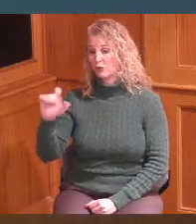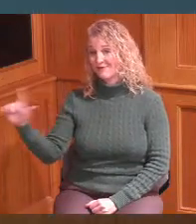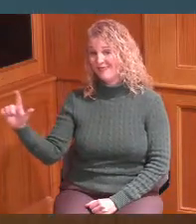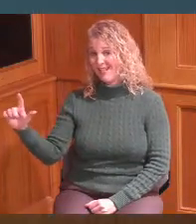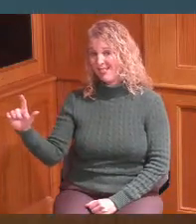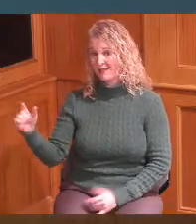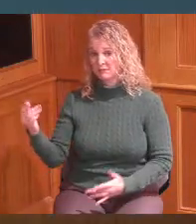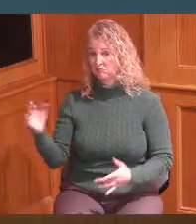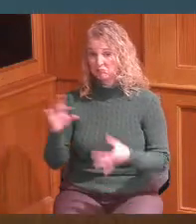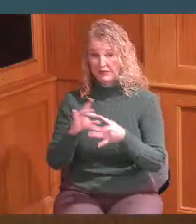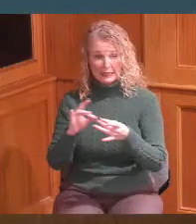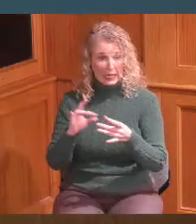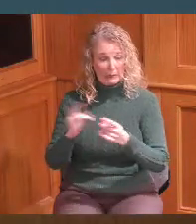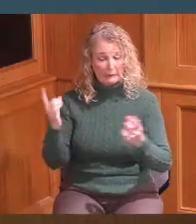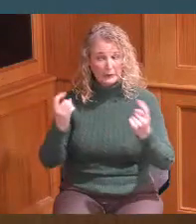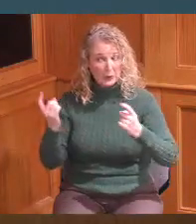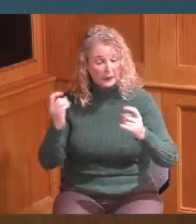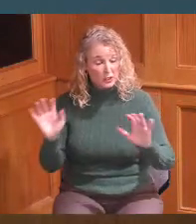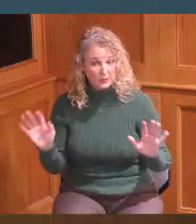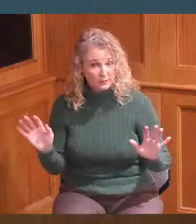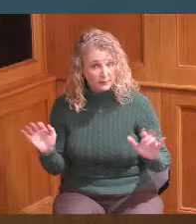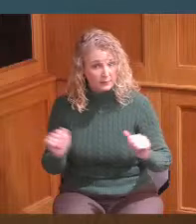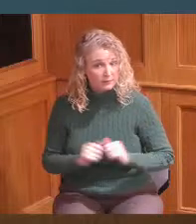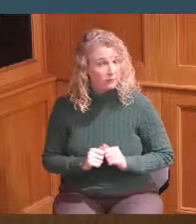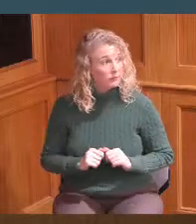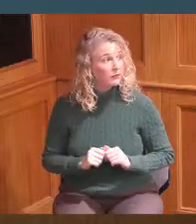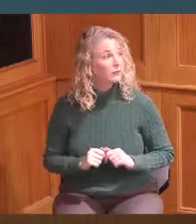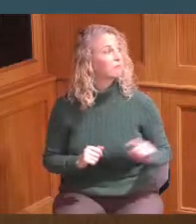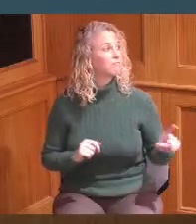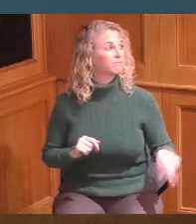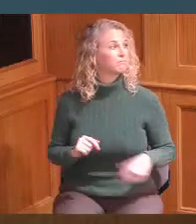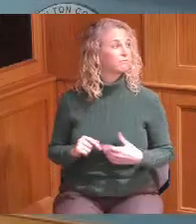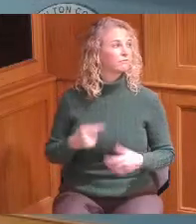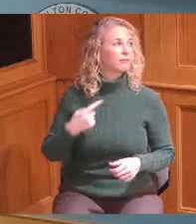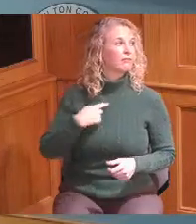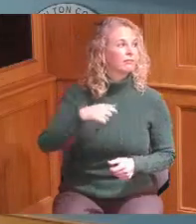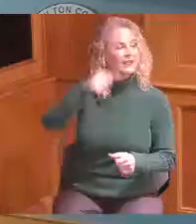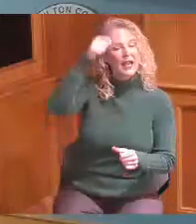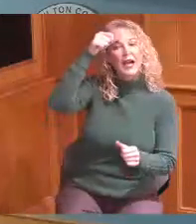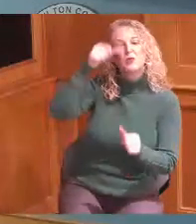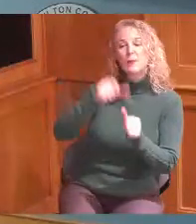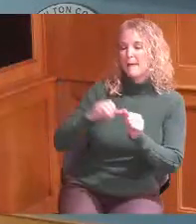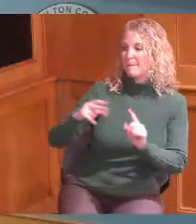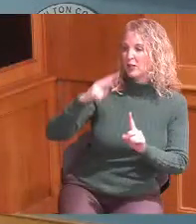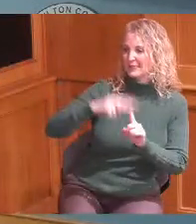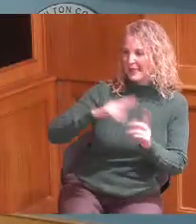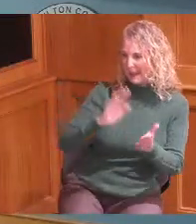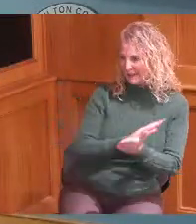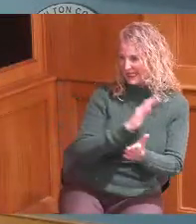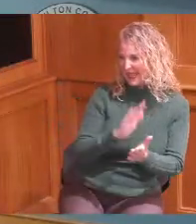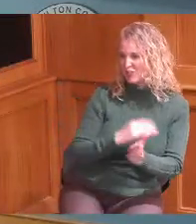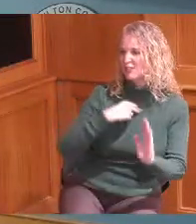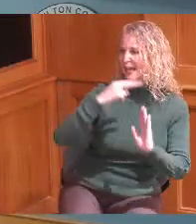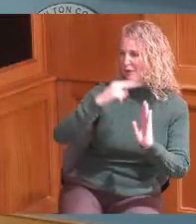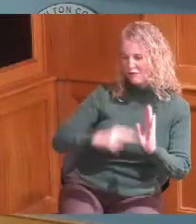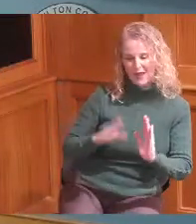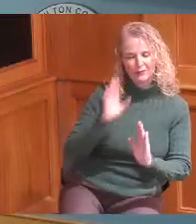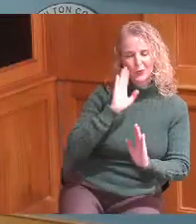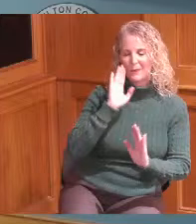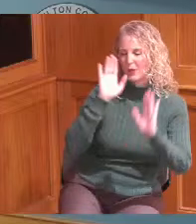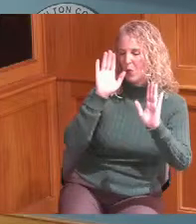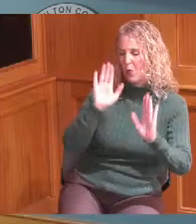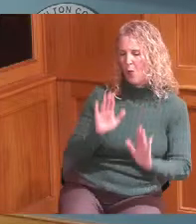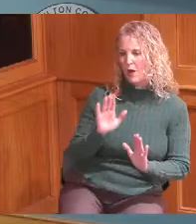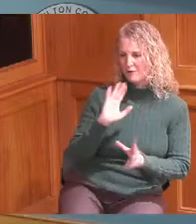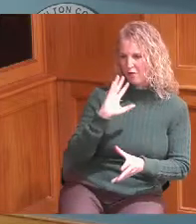or question about this by-leave? Only that I remember that I read his application, and he'll be a great asset to this board.